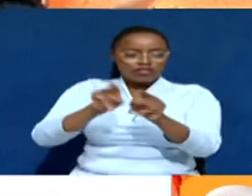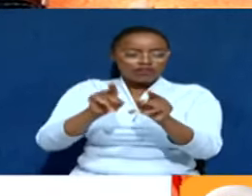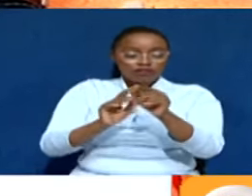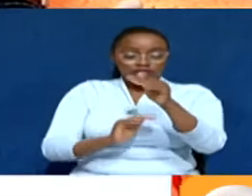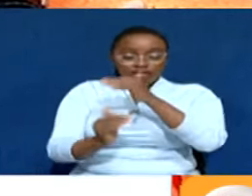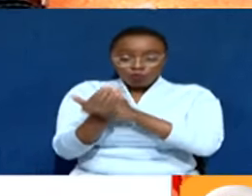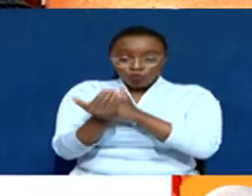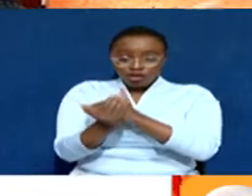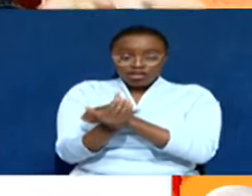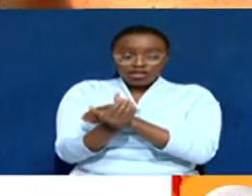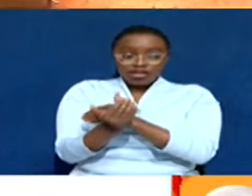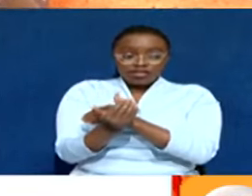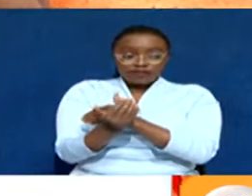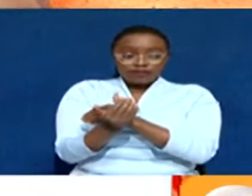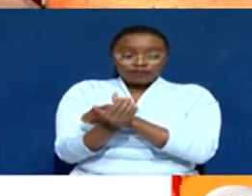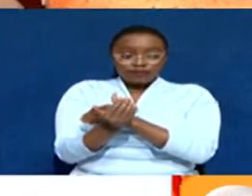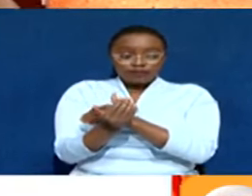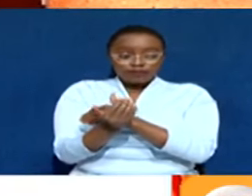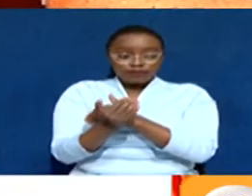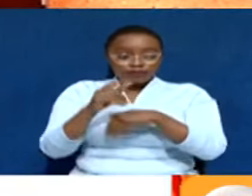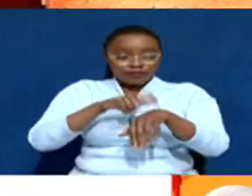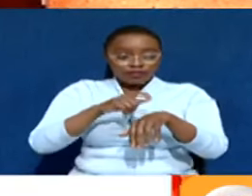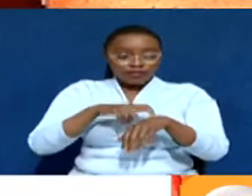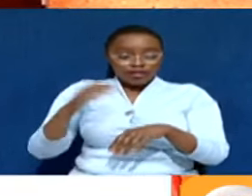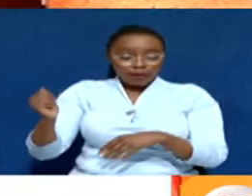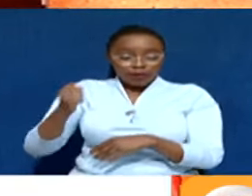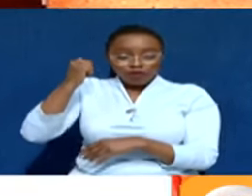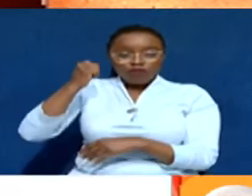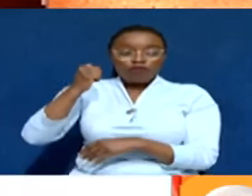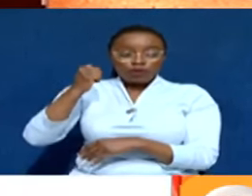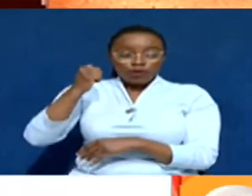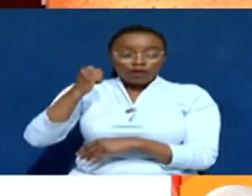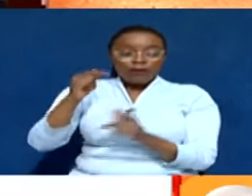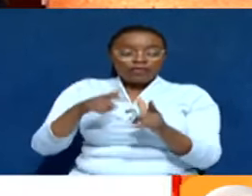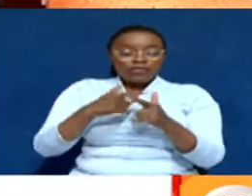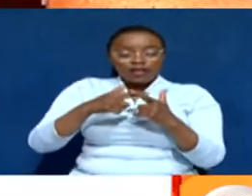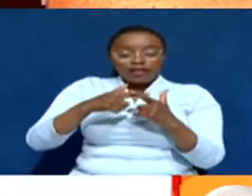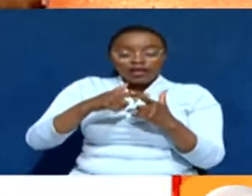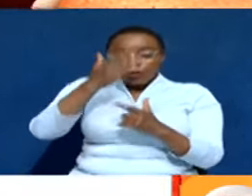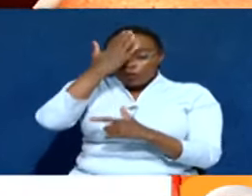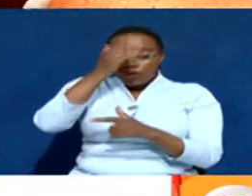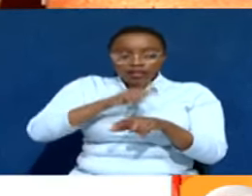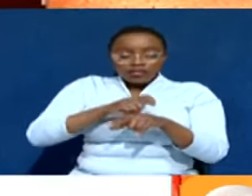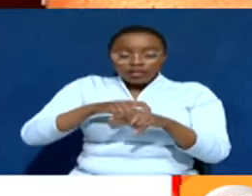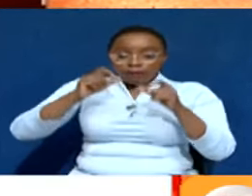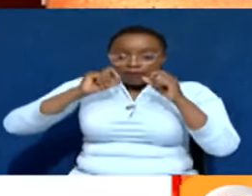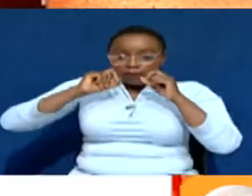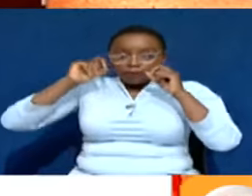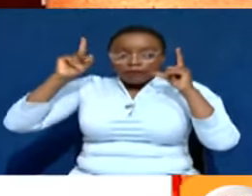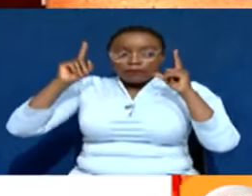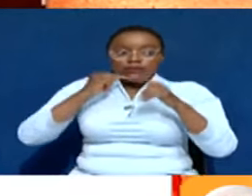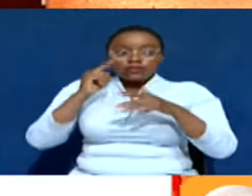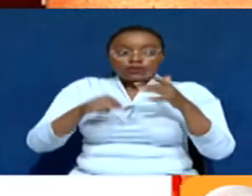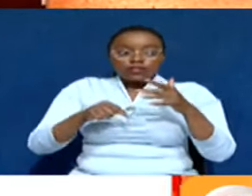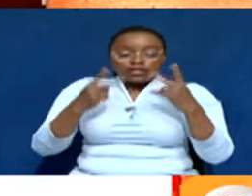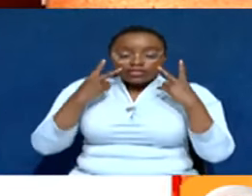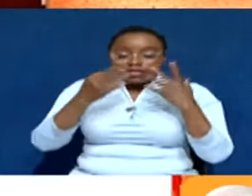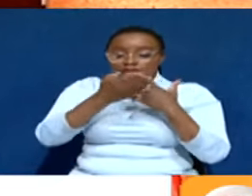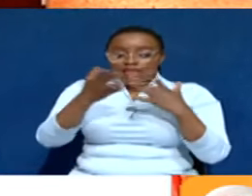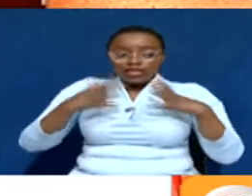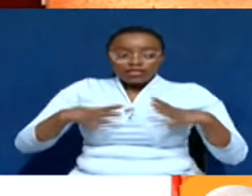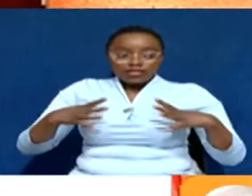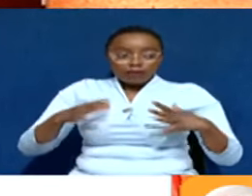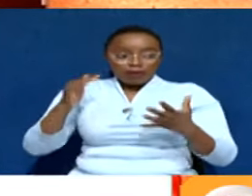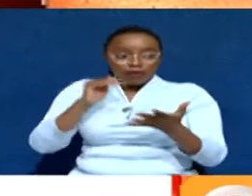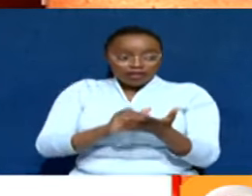the morning, ndio sasa niliamka nikajua ho. Because when I opened my eyes, I see this guy there,